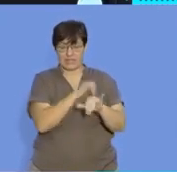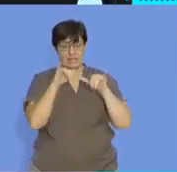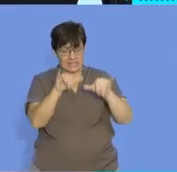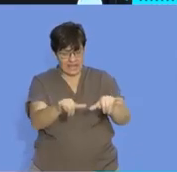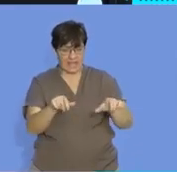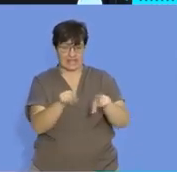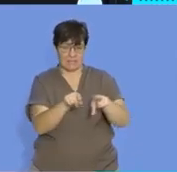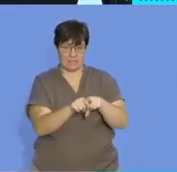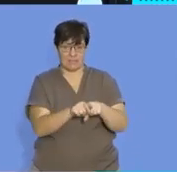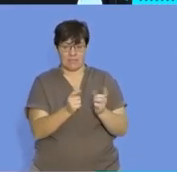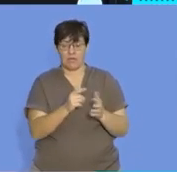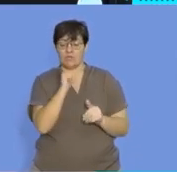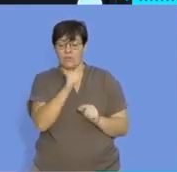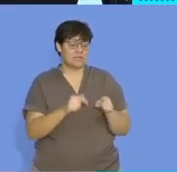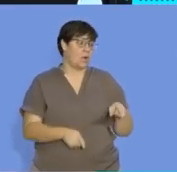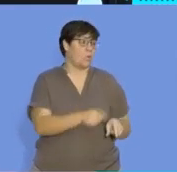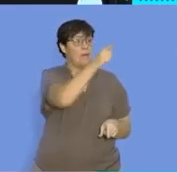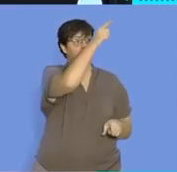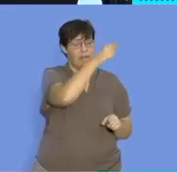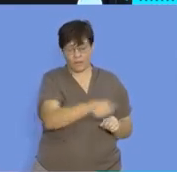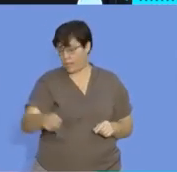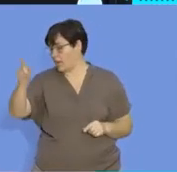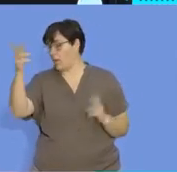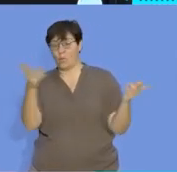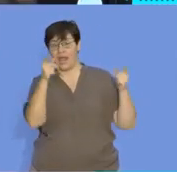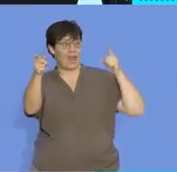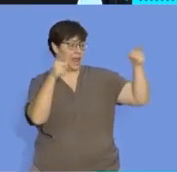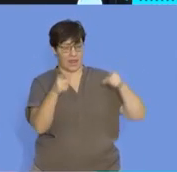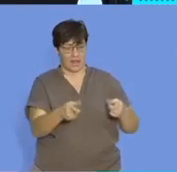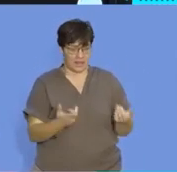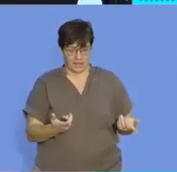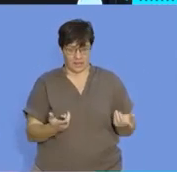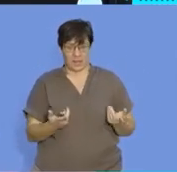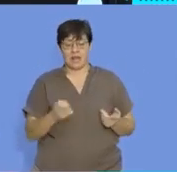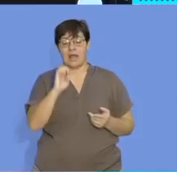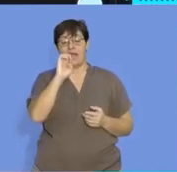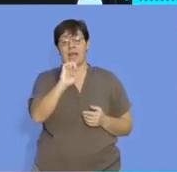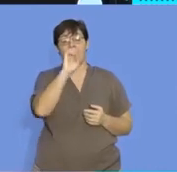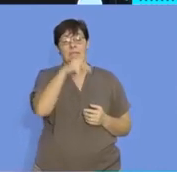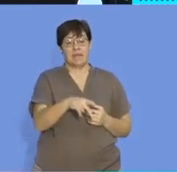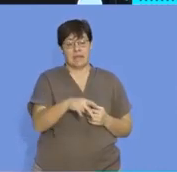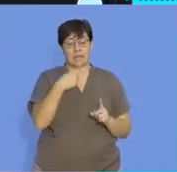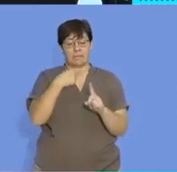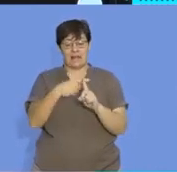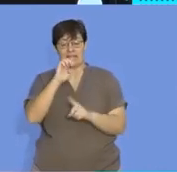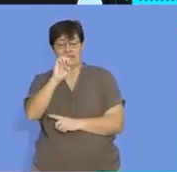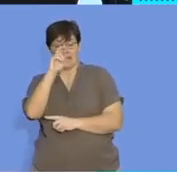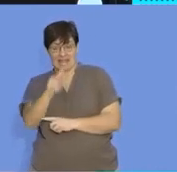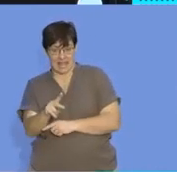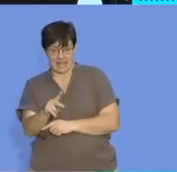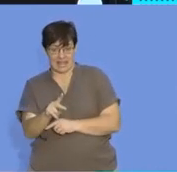it doesn't matter where in the motion we look at it, your potential energy plus your kinetic